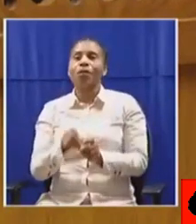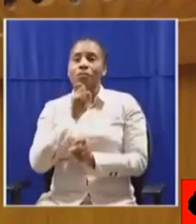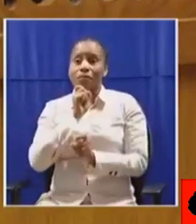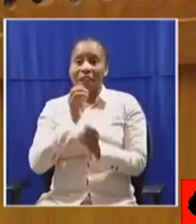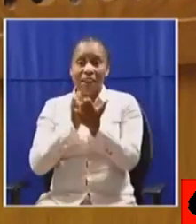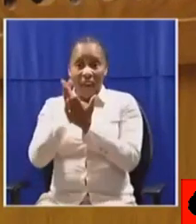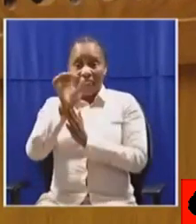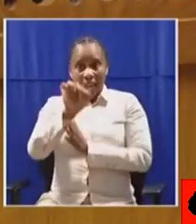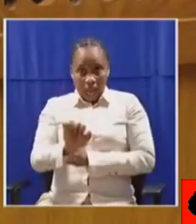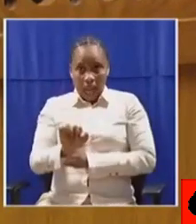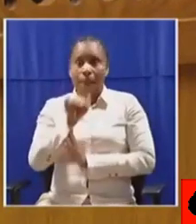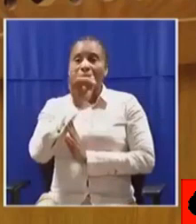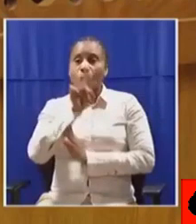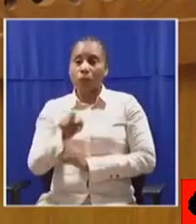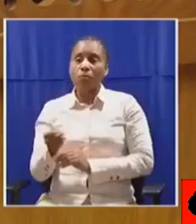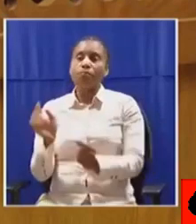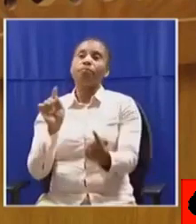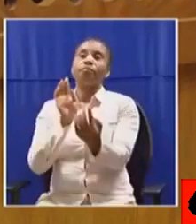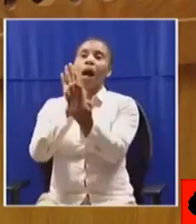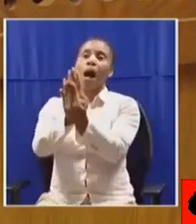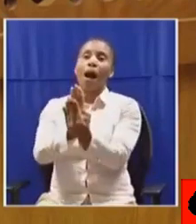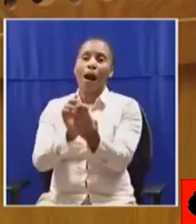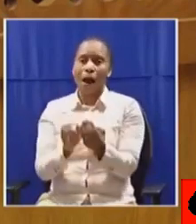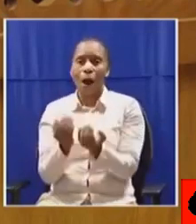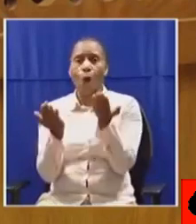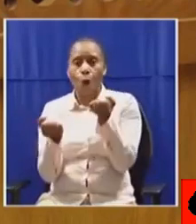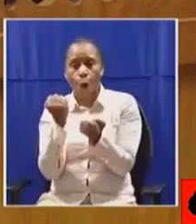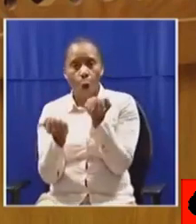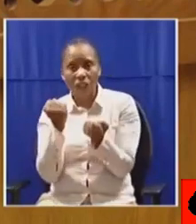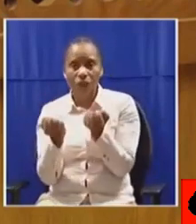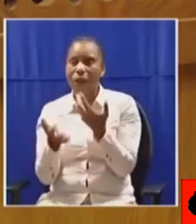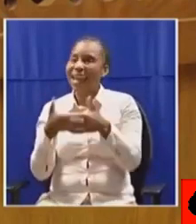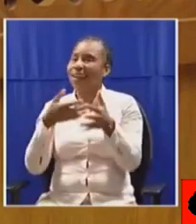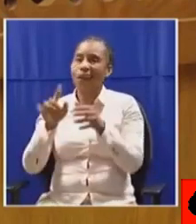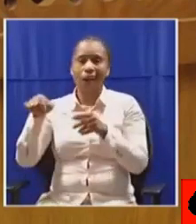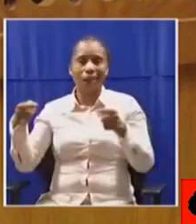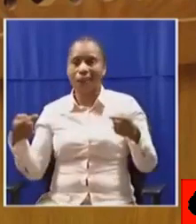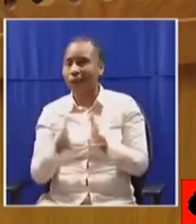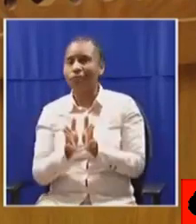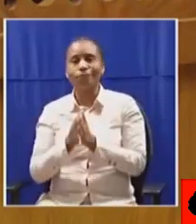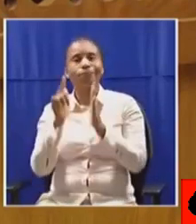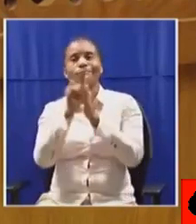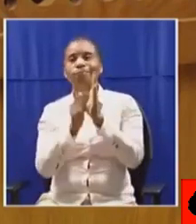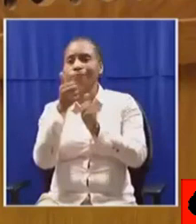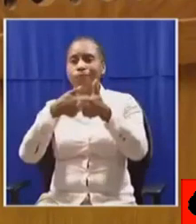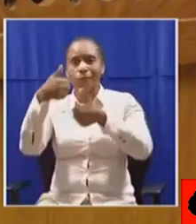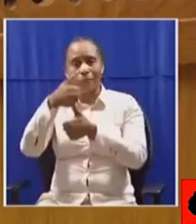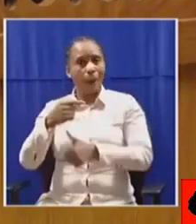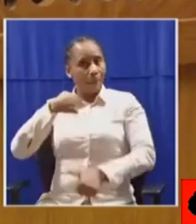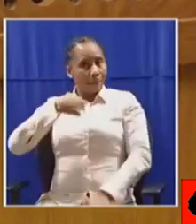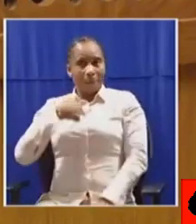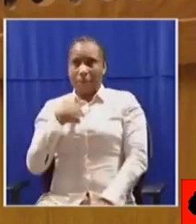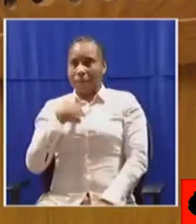means approaching the courts or any other competent authority. I'm in no position,